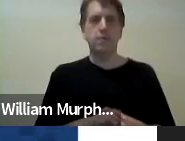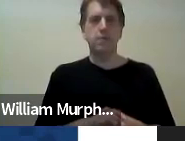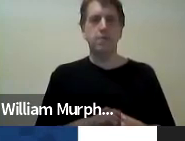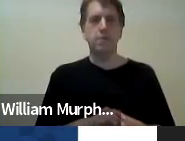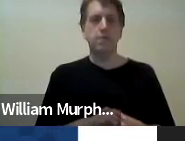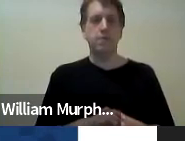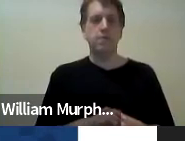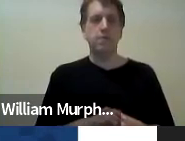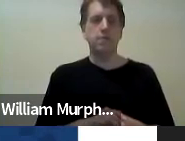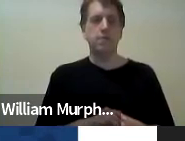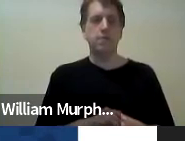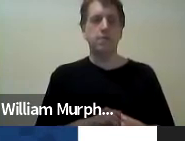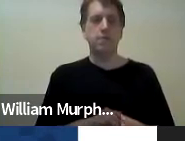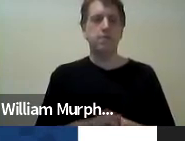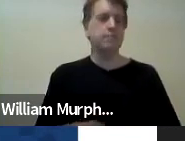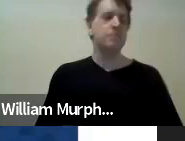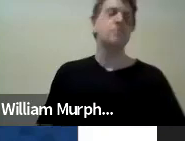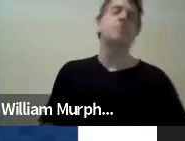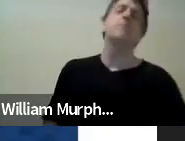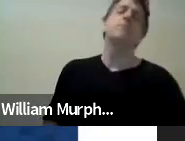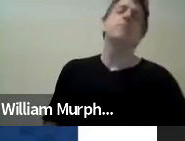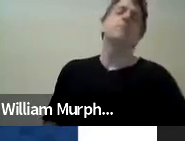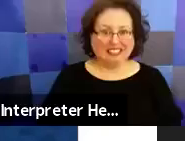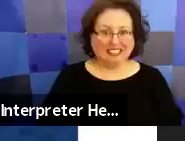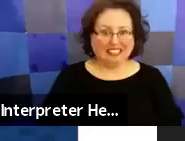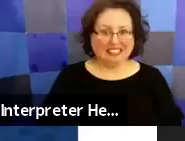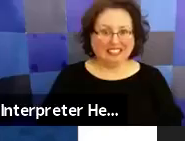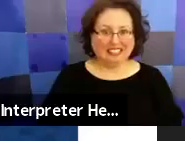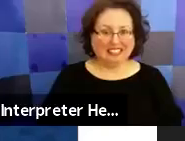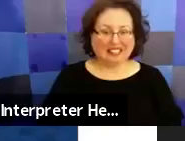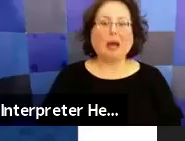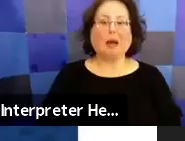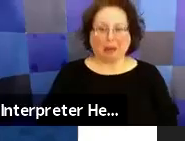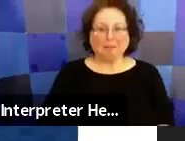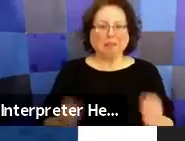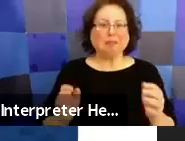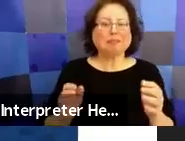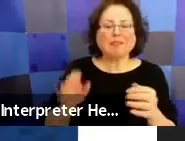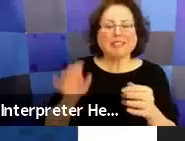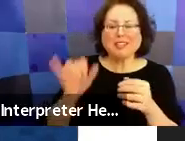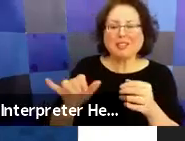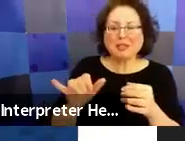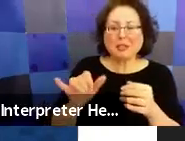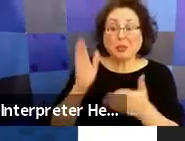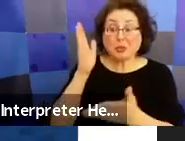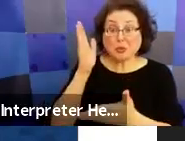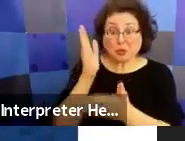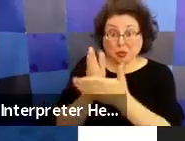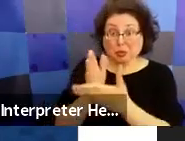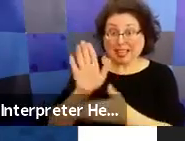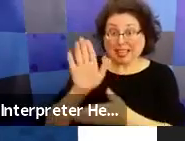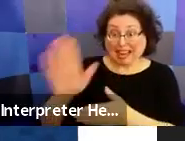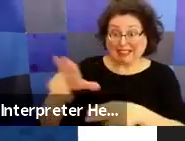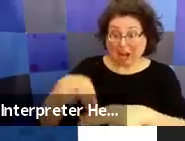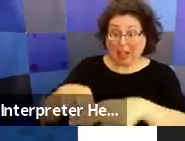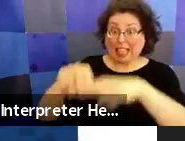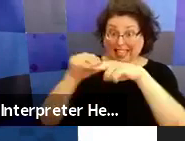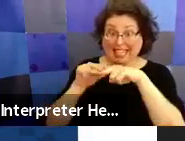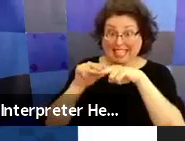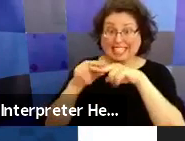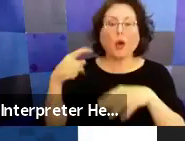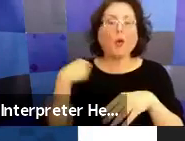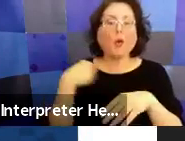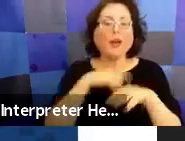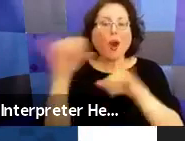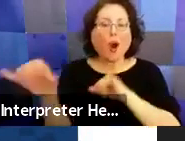The unit and to terminate their lease And then from that, we've also addressed the need